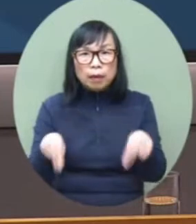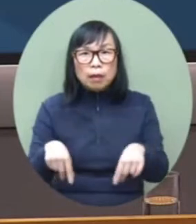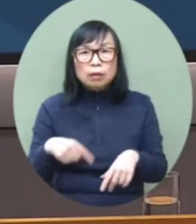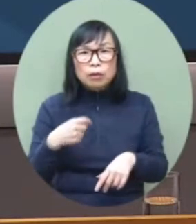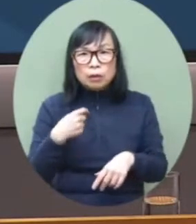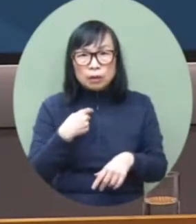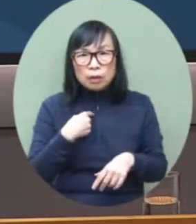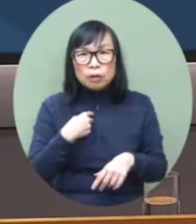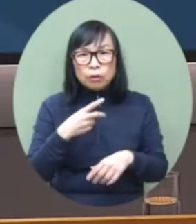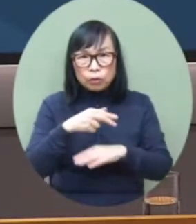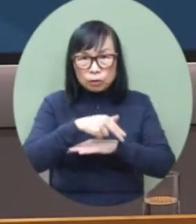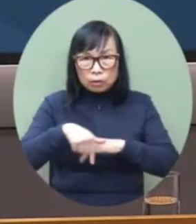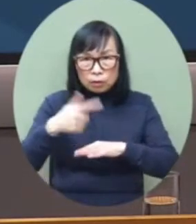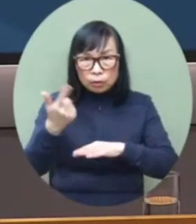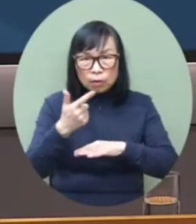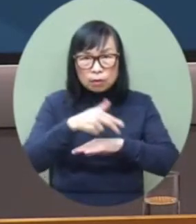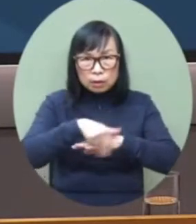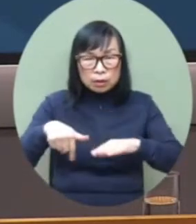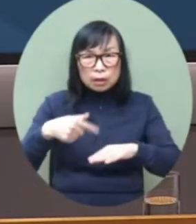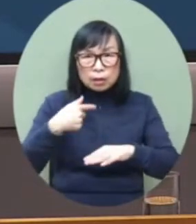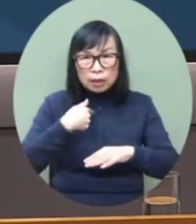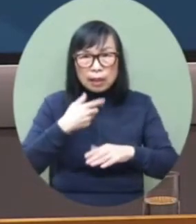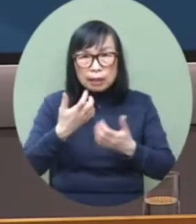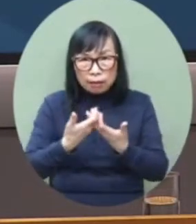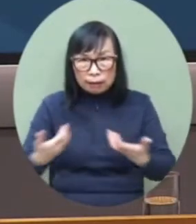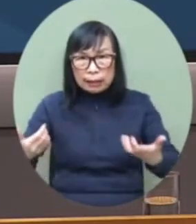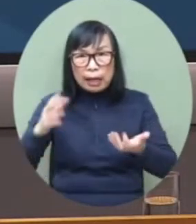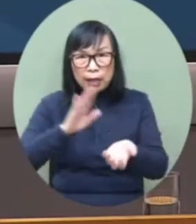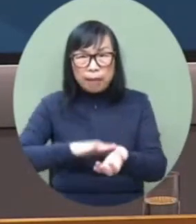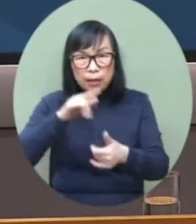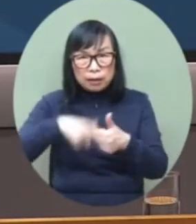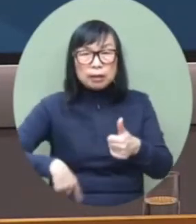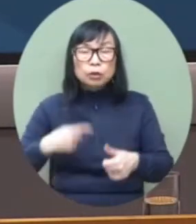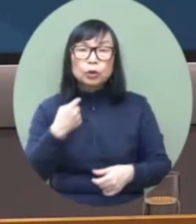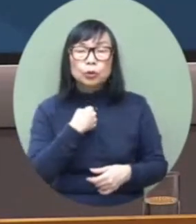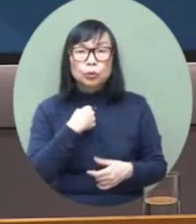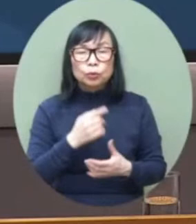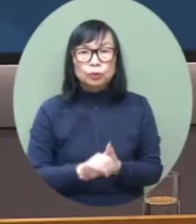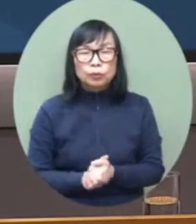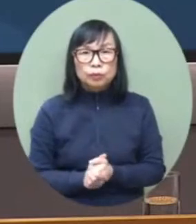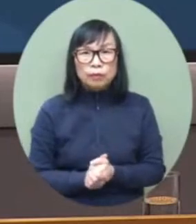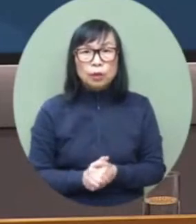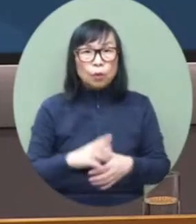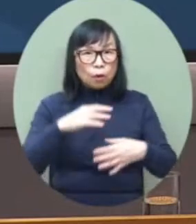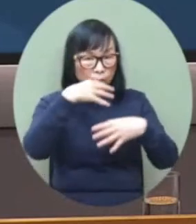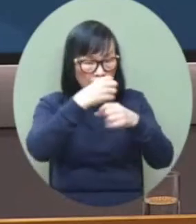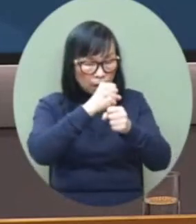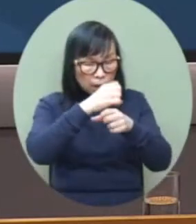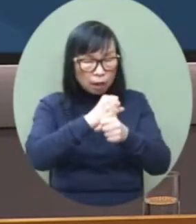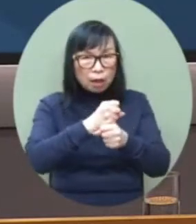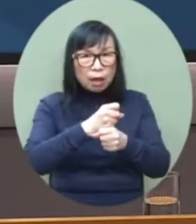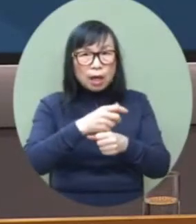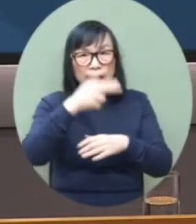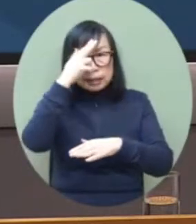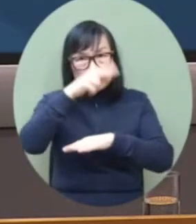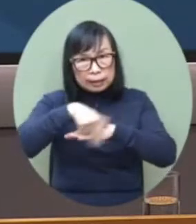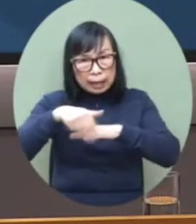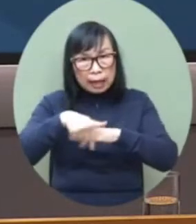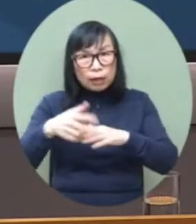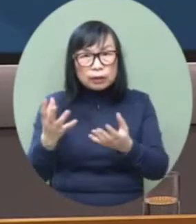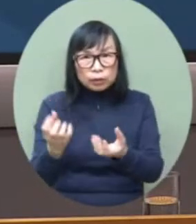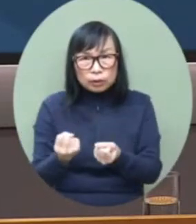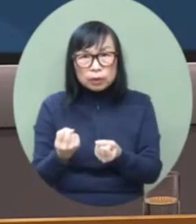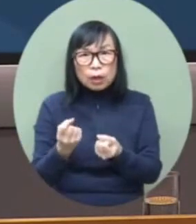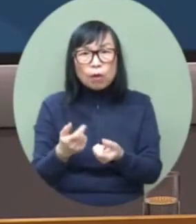who need isolation. And for the last question about testing strategy, I think we have adopted different testing measures